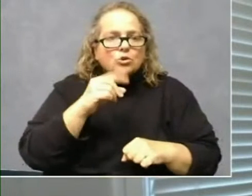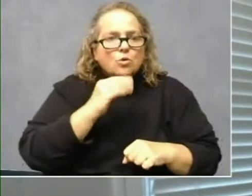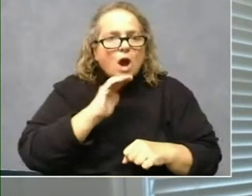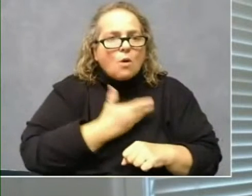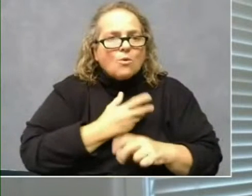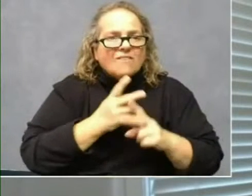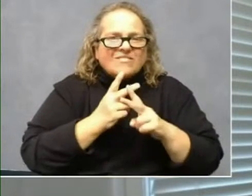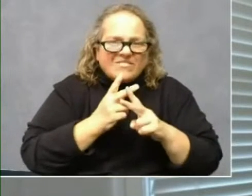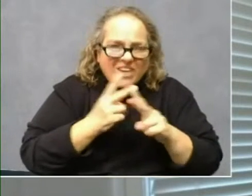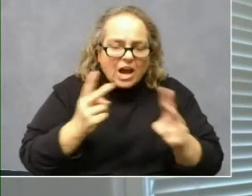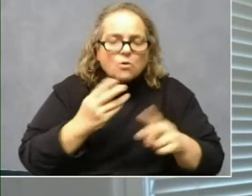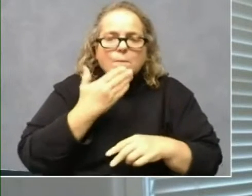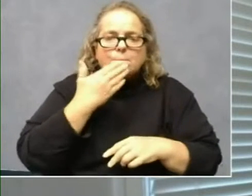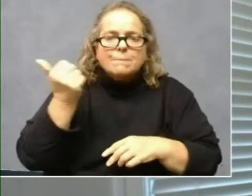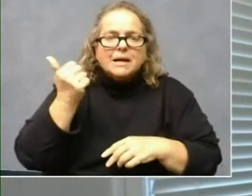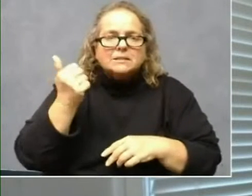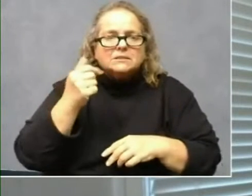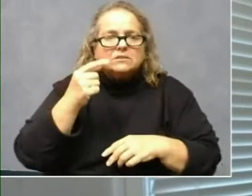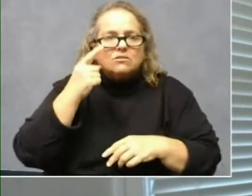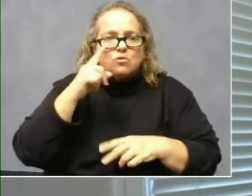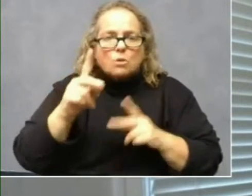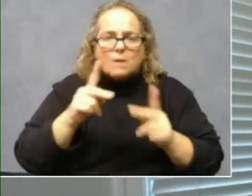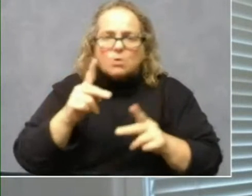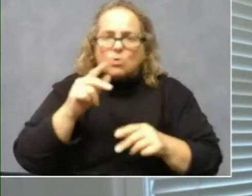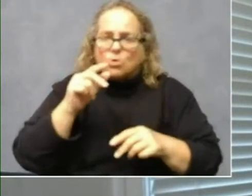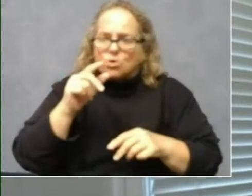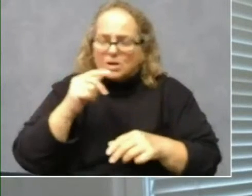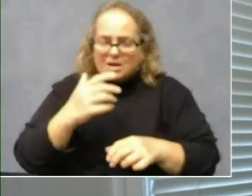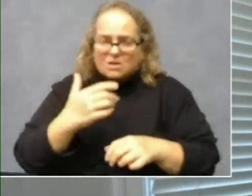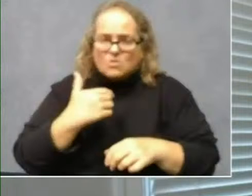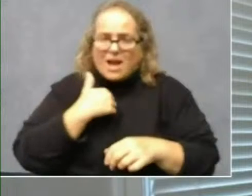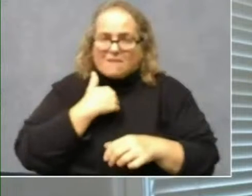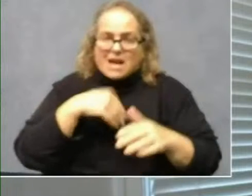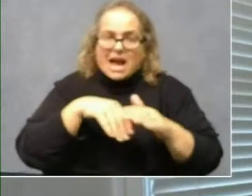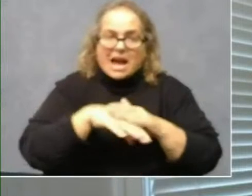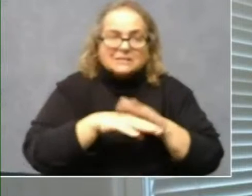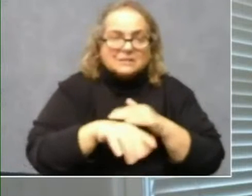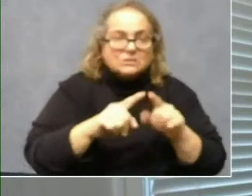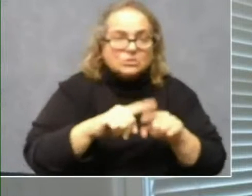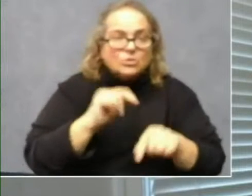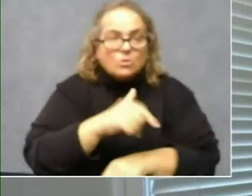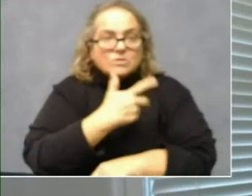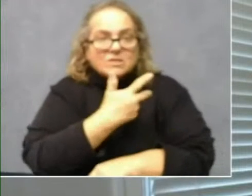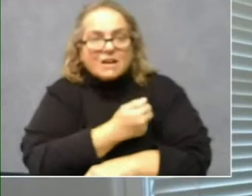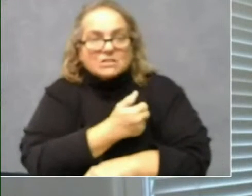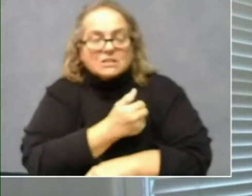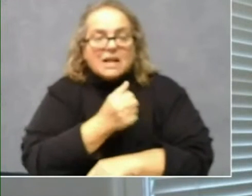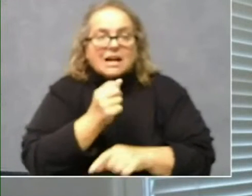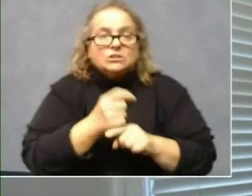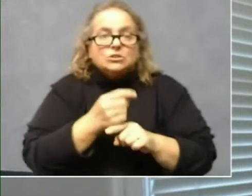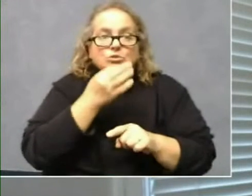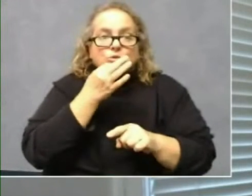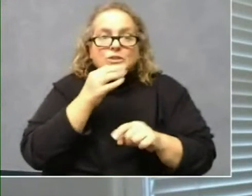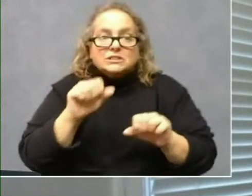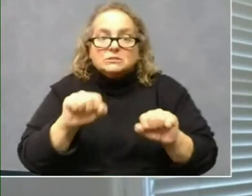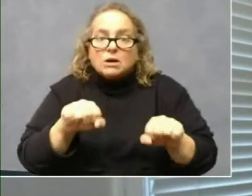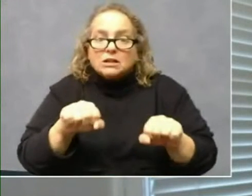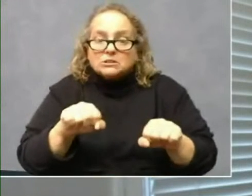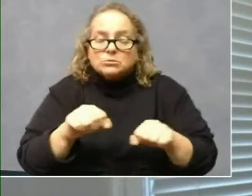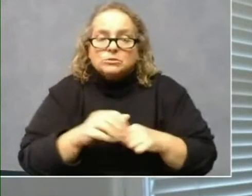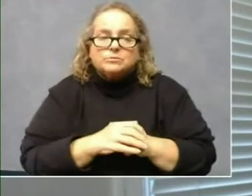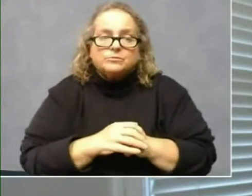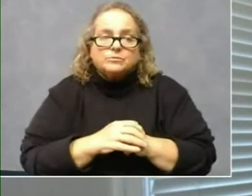these vaccines have access as soon as we possibly can. And we'll work very, very hard on